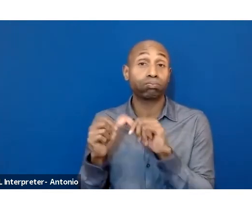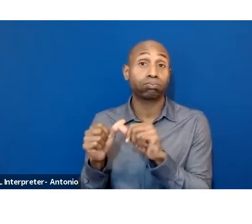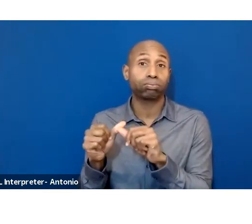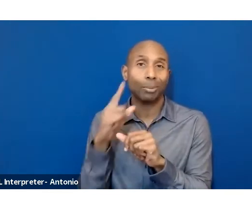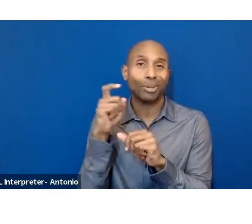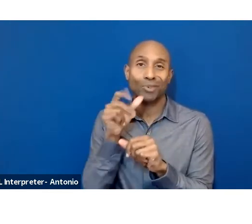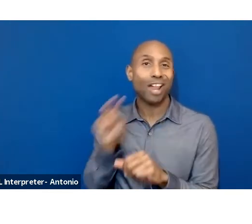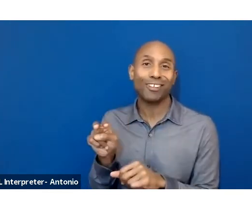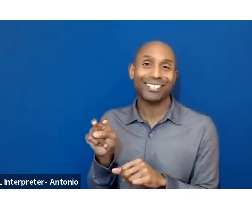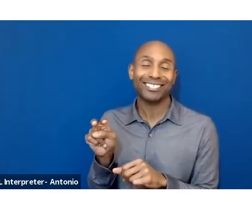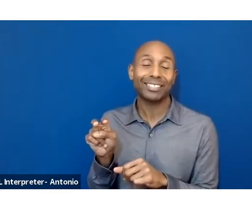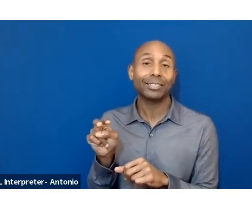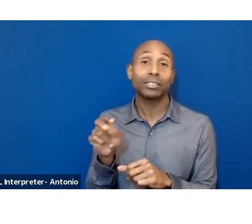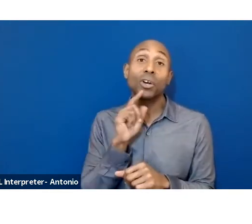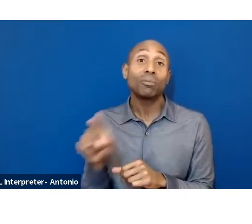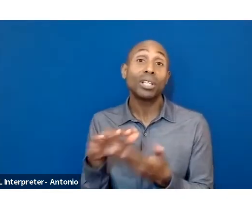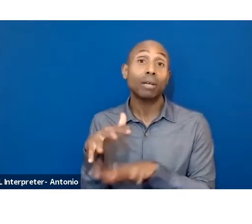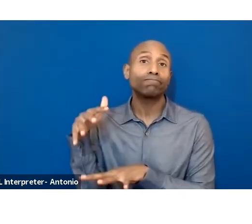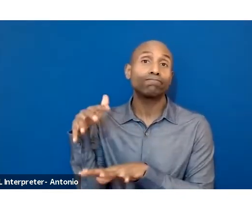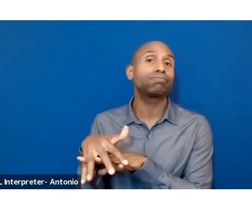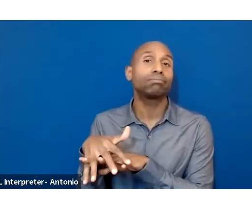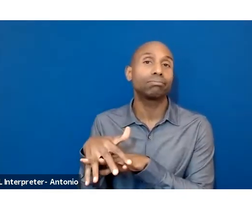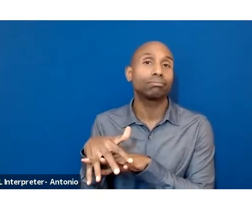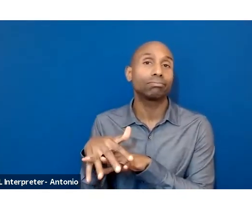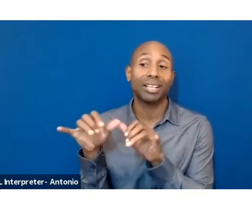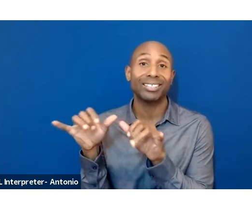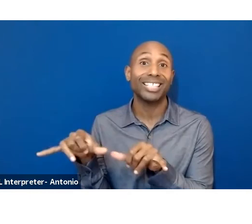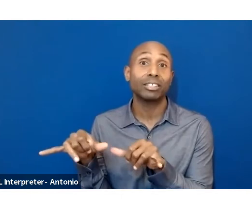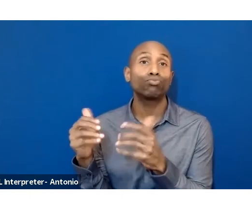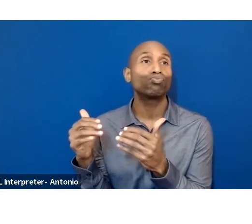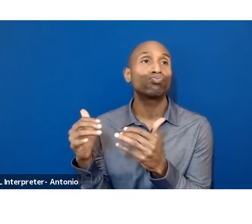it's baked into, as they say, the system of fashion.